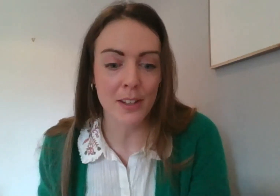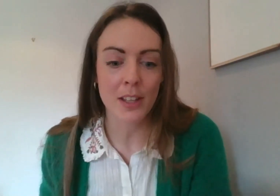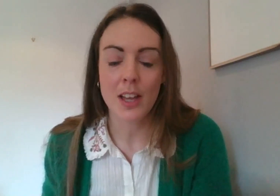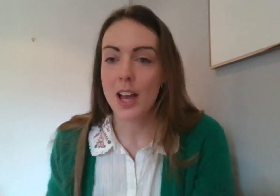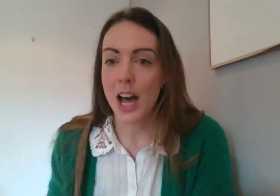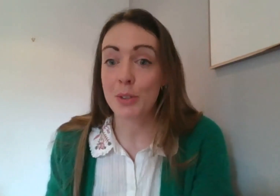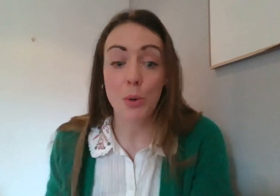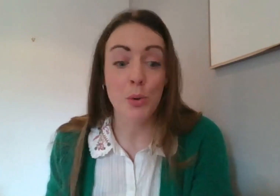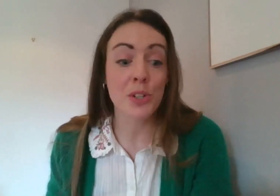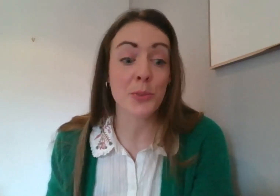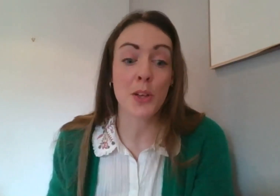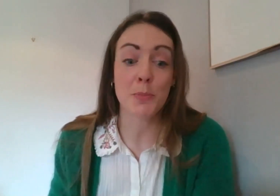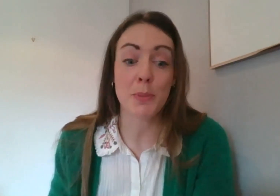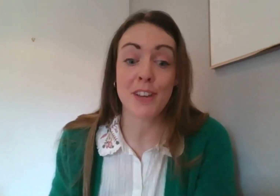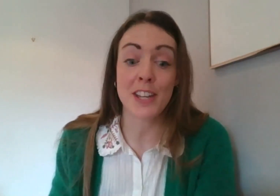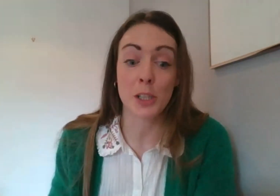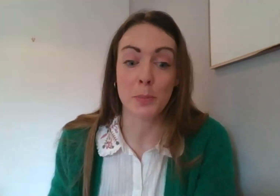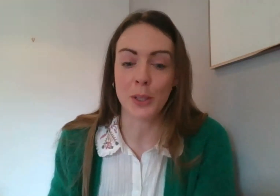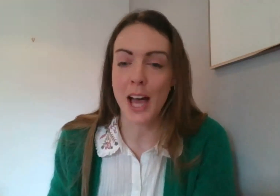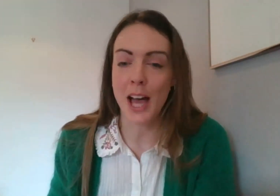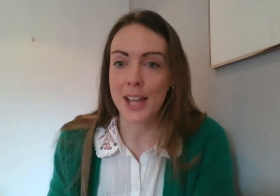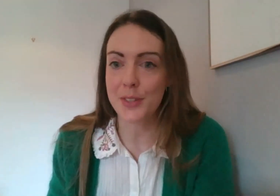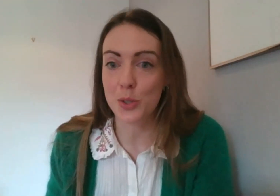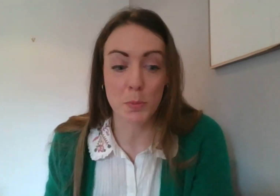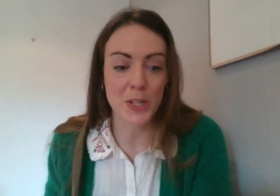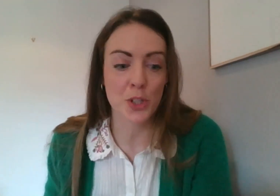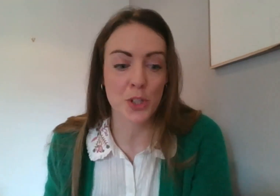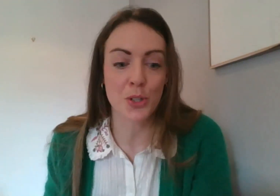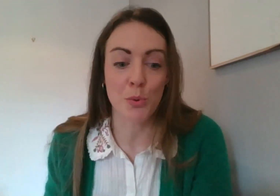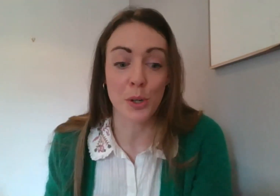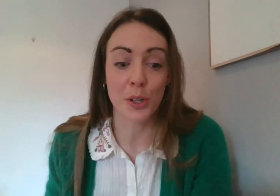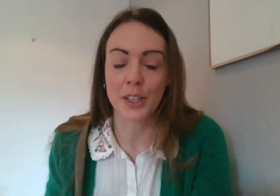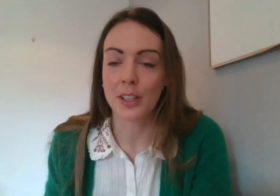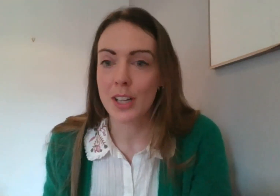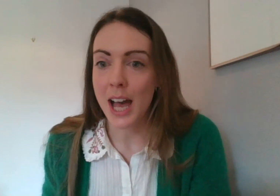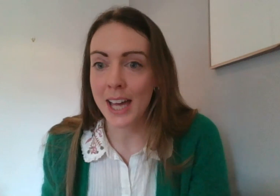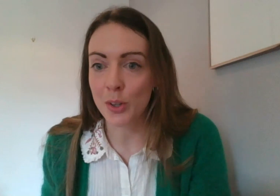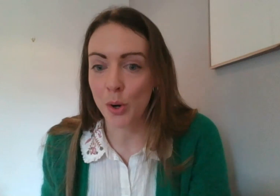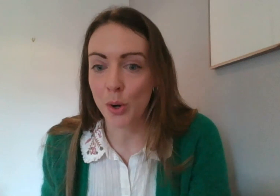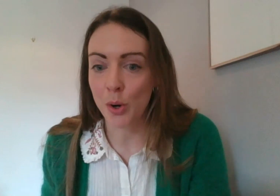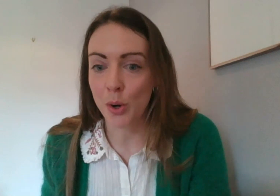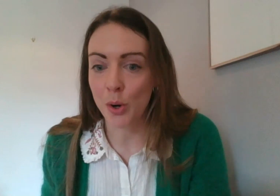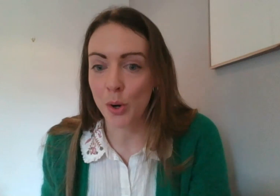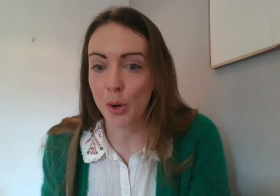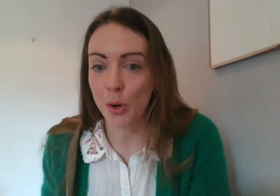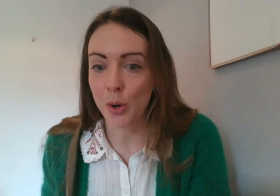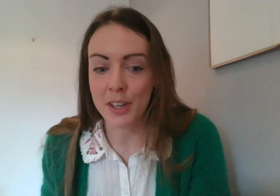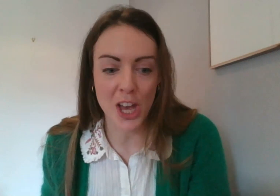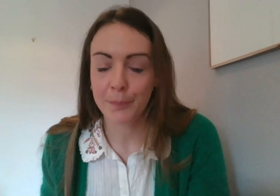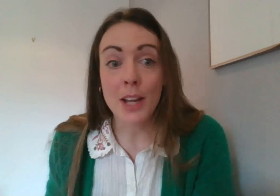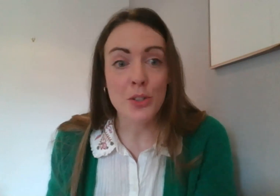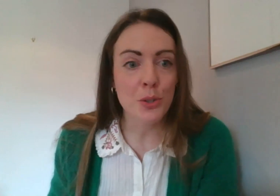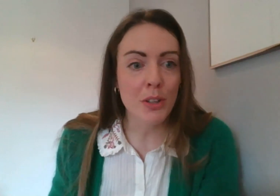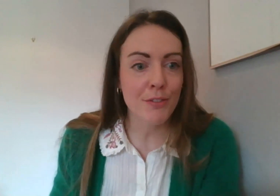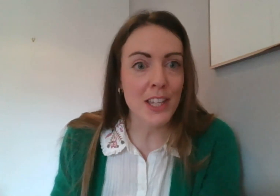via email, and recordings will also be available at socialprotection.org and on